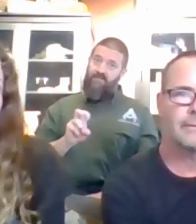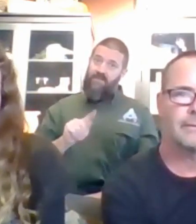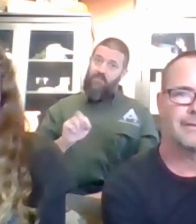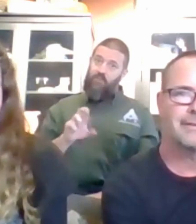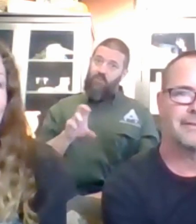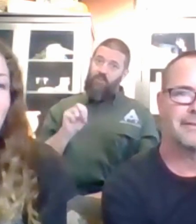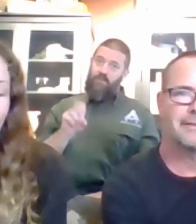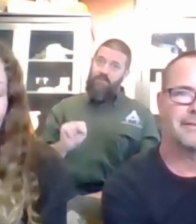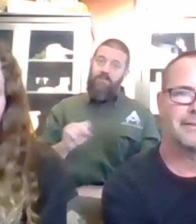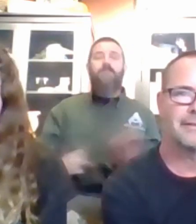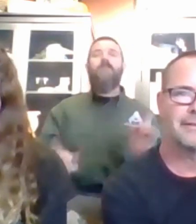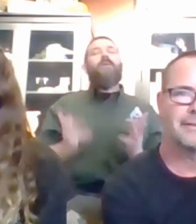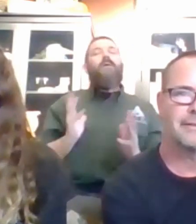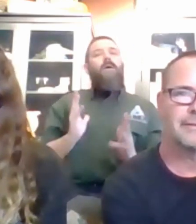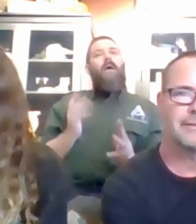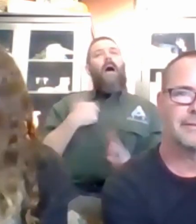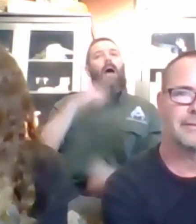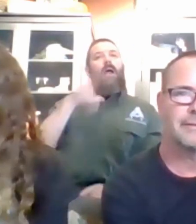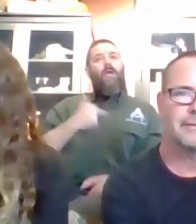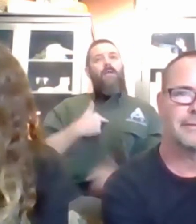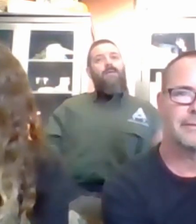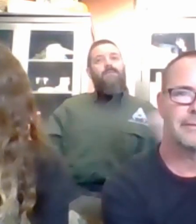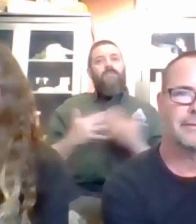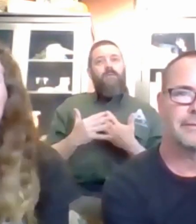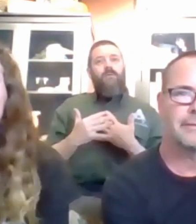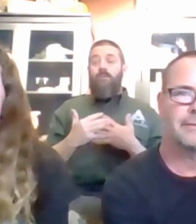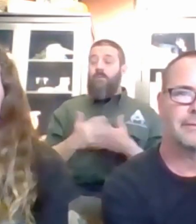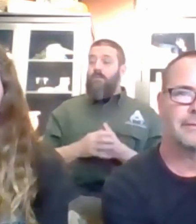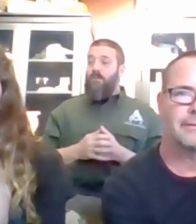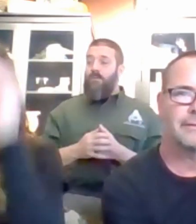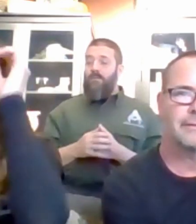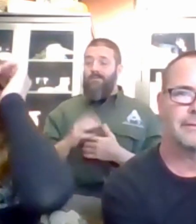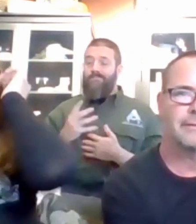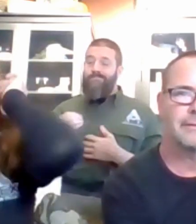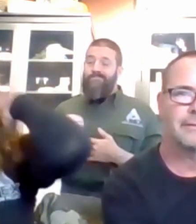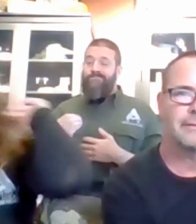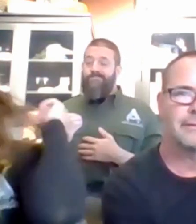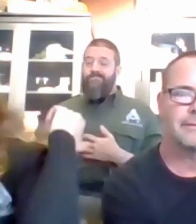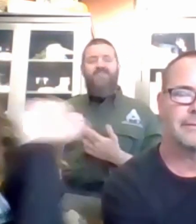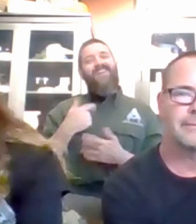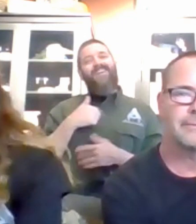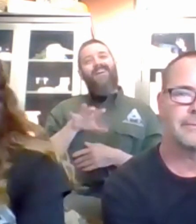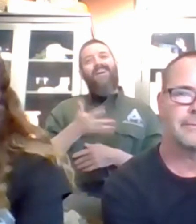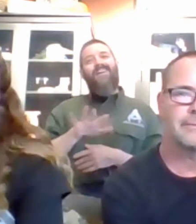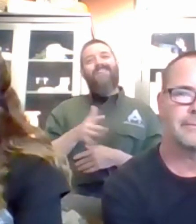adventurous troop, I guess. I don't really know where we are. But I know that I was scared. And